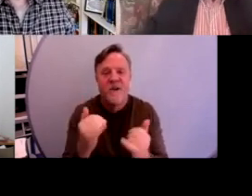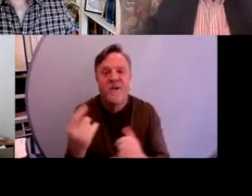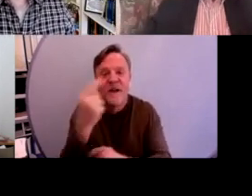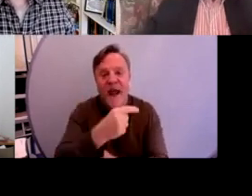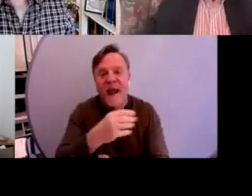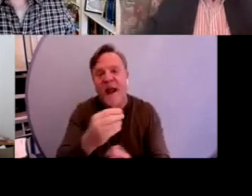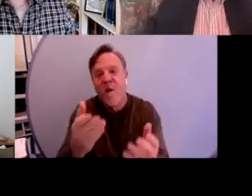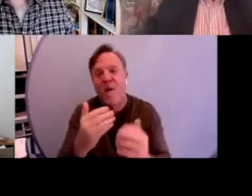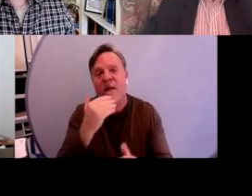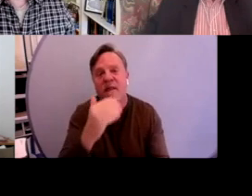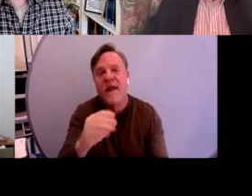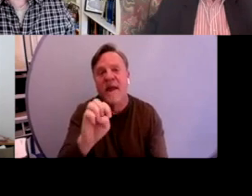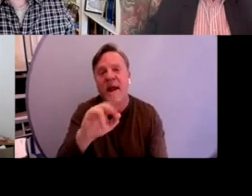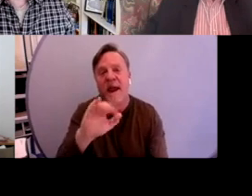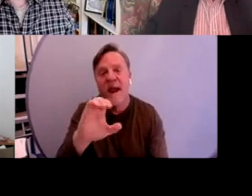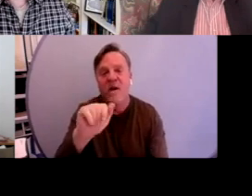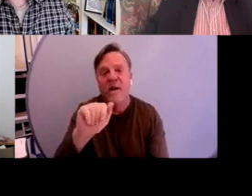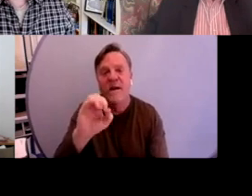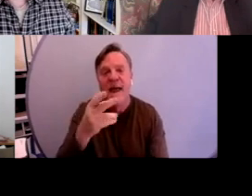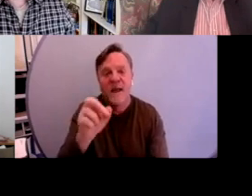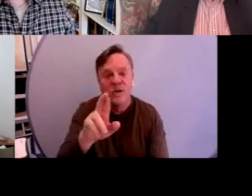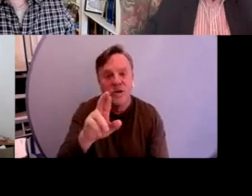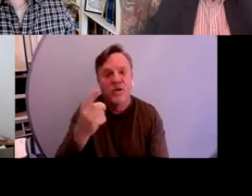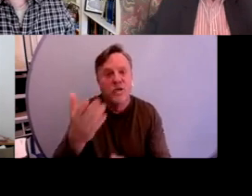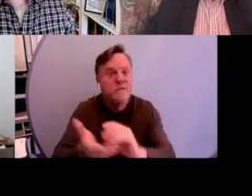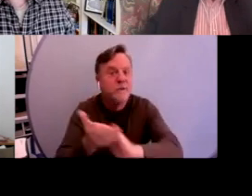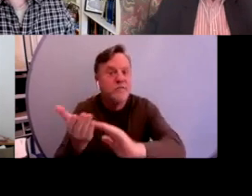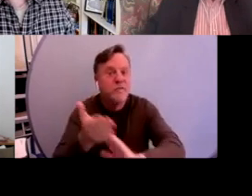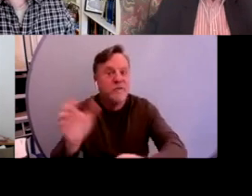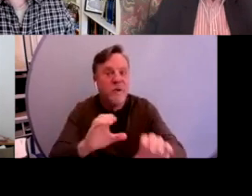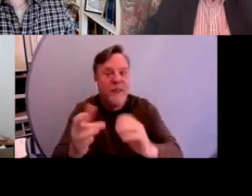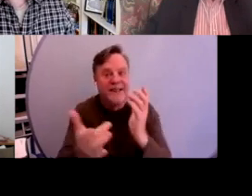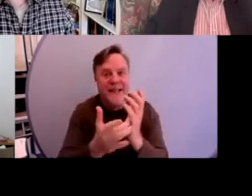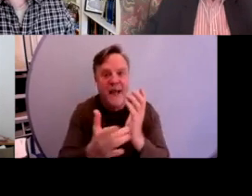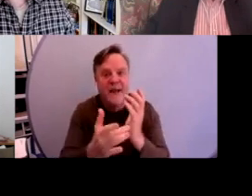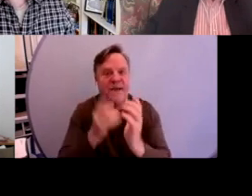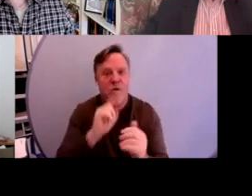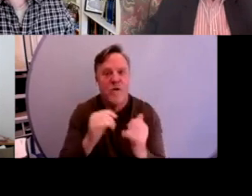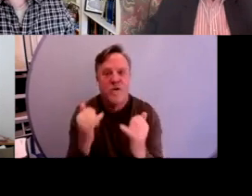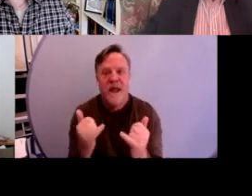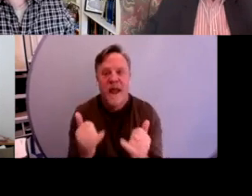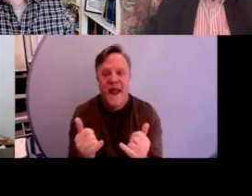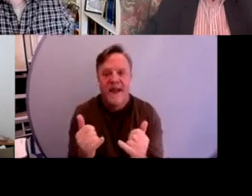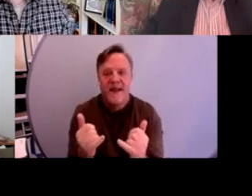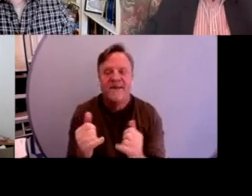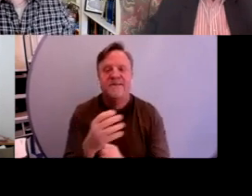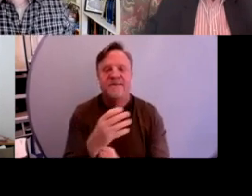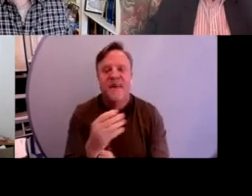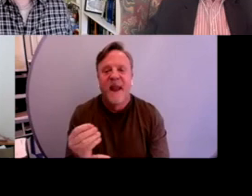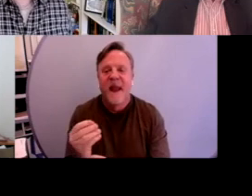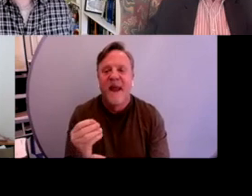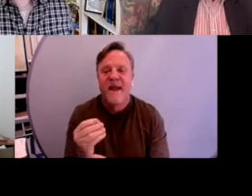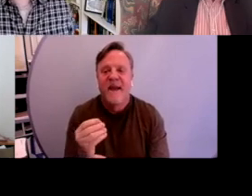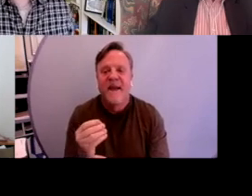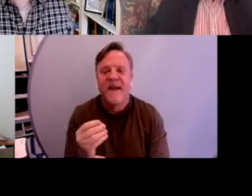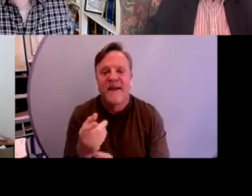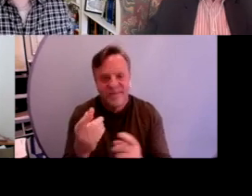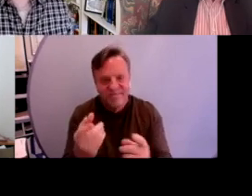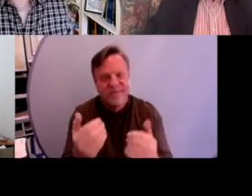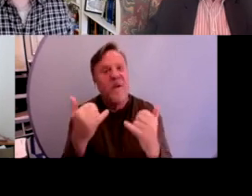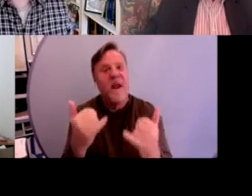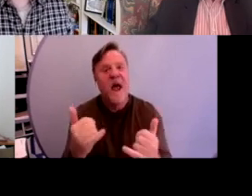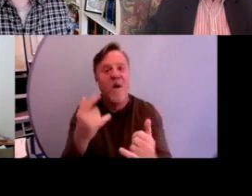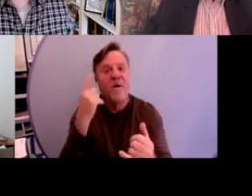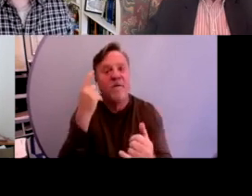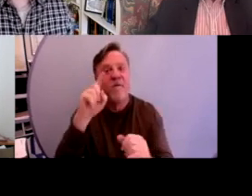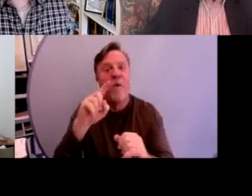thank Eric Asher, who has been running tech for today. And on that note, on behalf